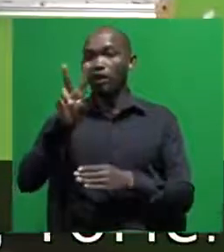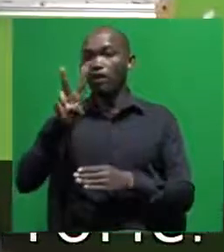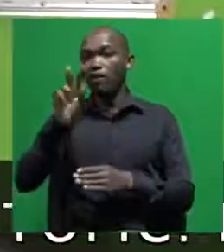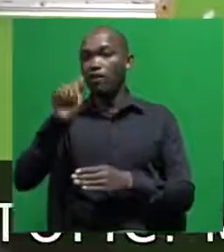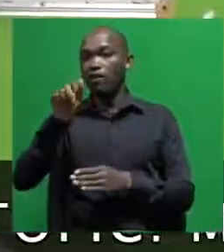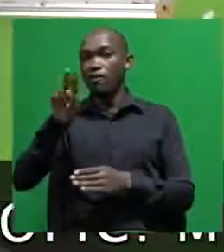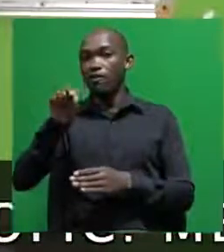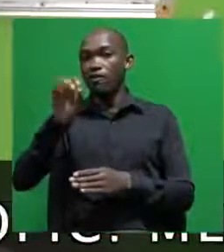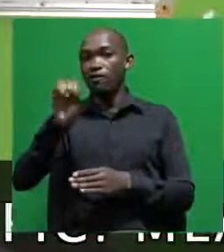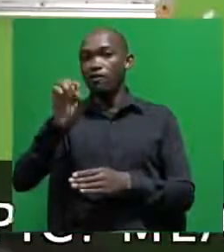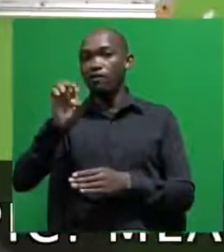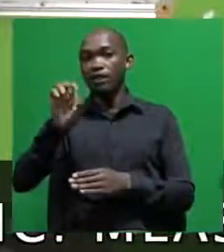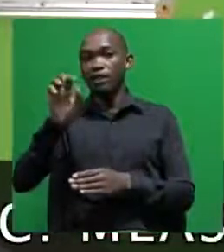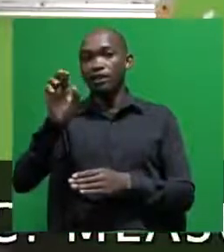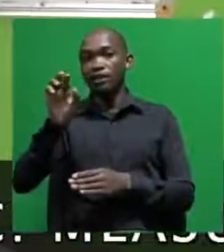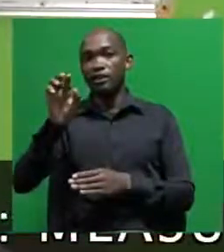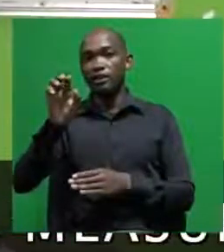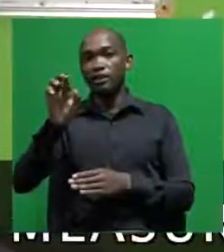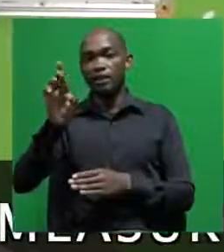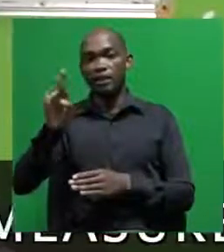caliper, this one.